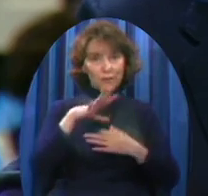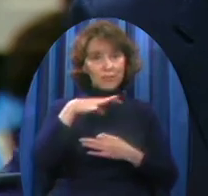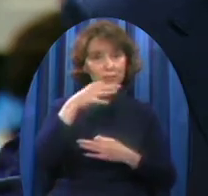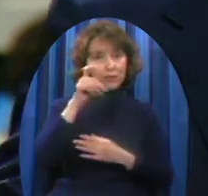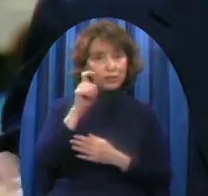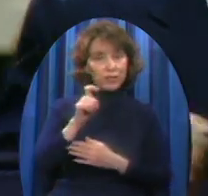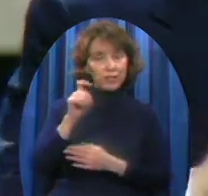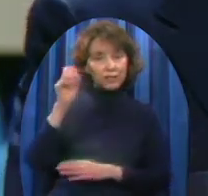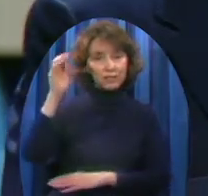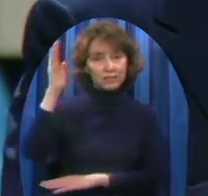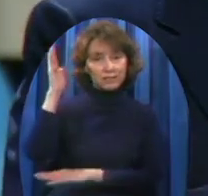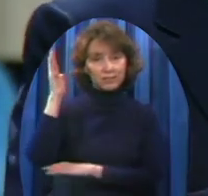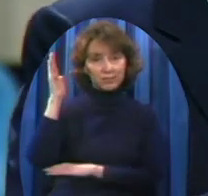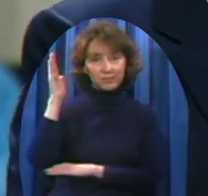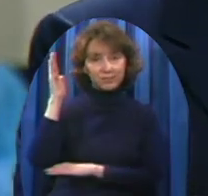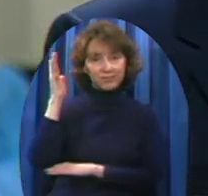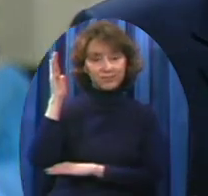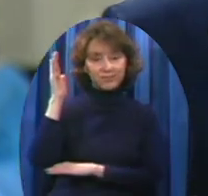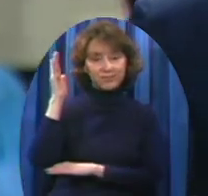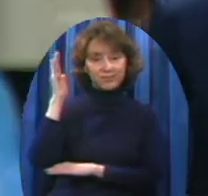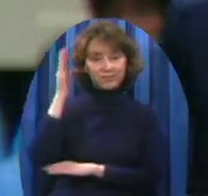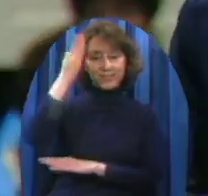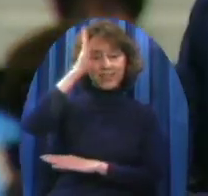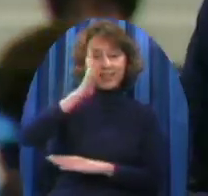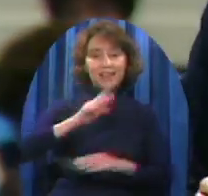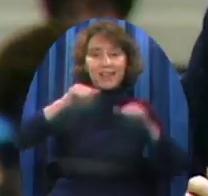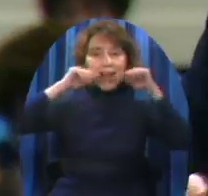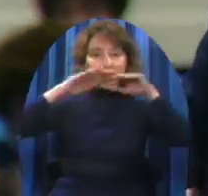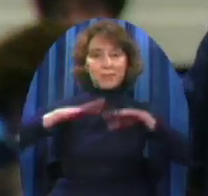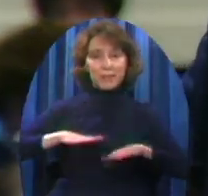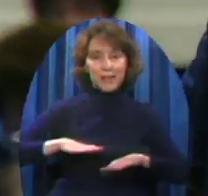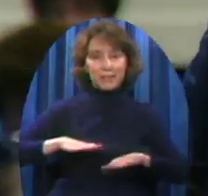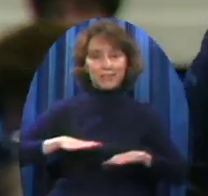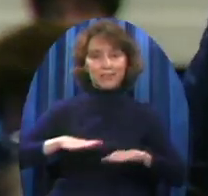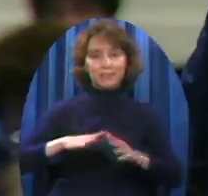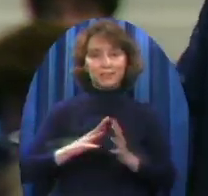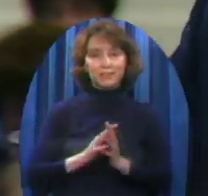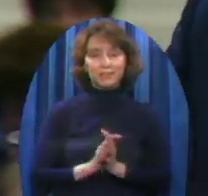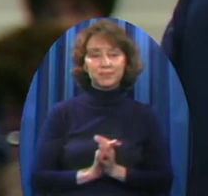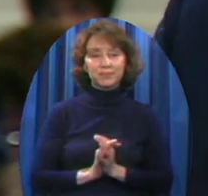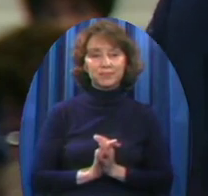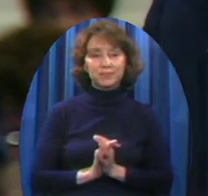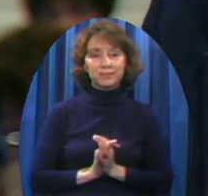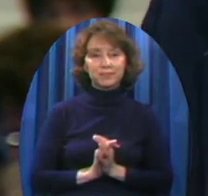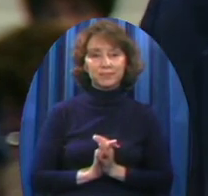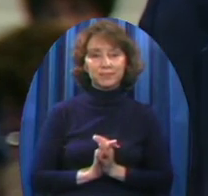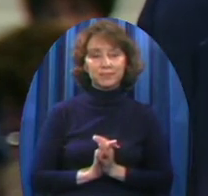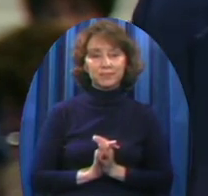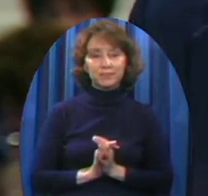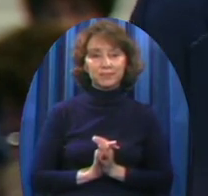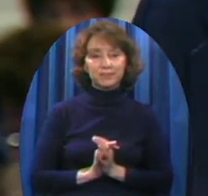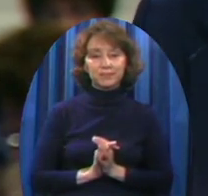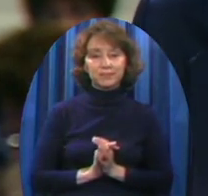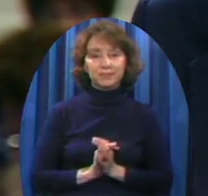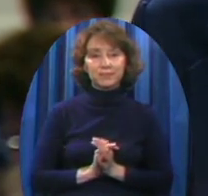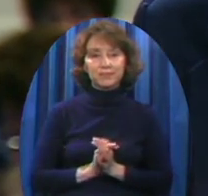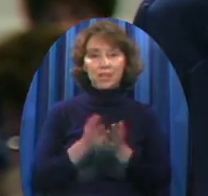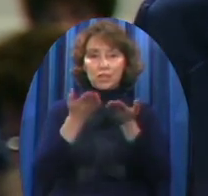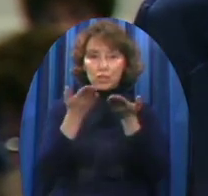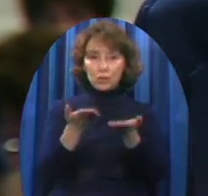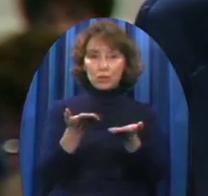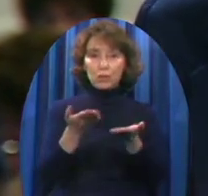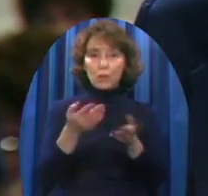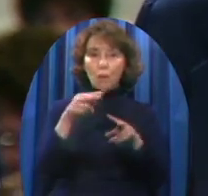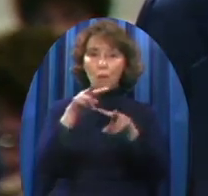now, high enough, long enough for me to see it. God bless every one of you. God bless you. Heads are bowed. There in the pew by the television